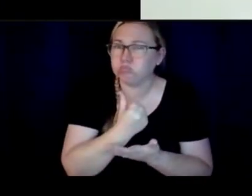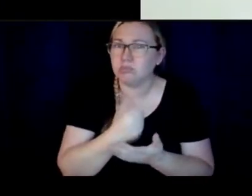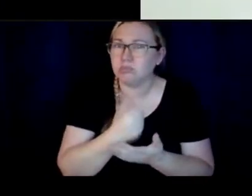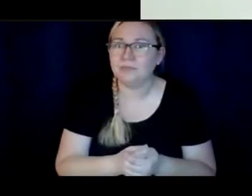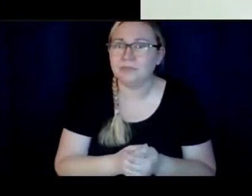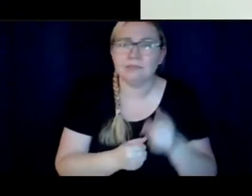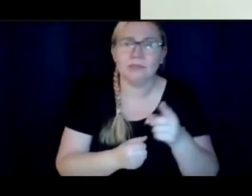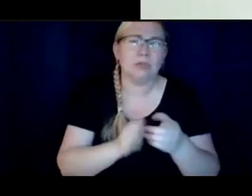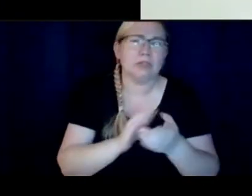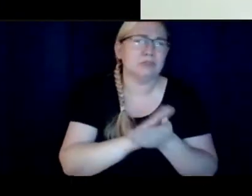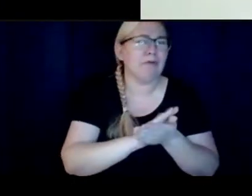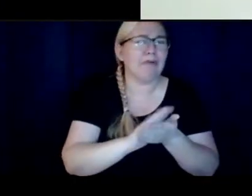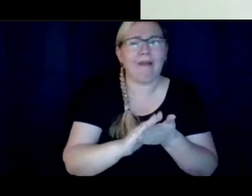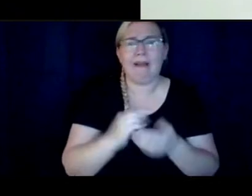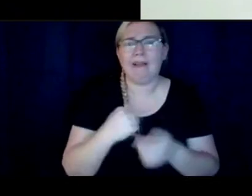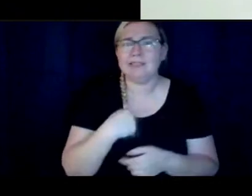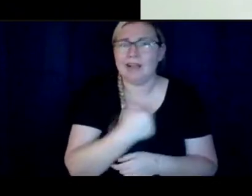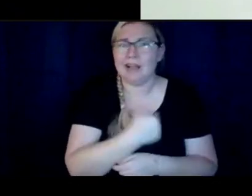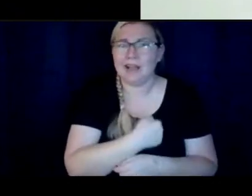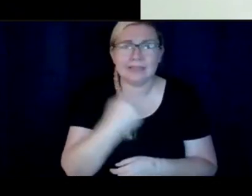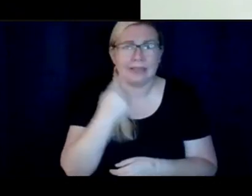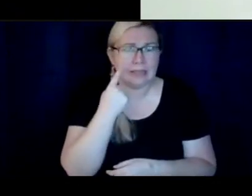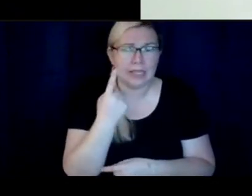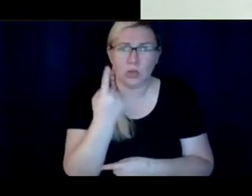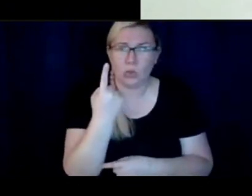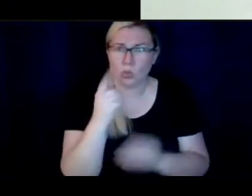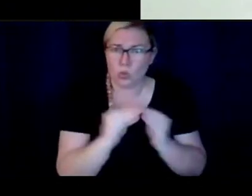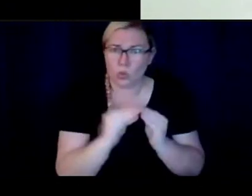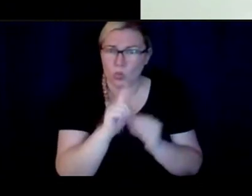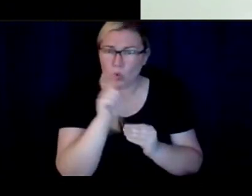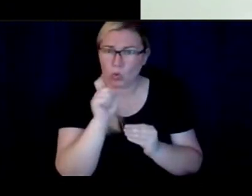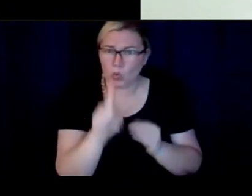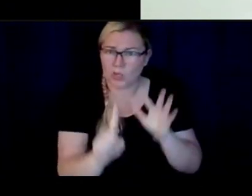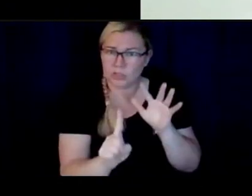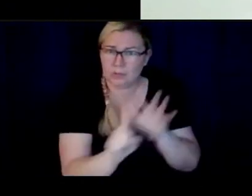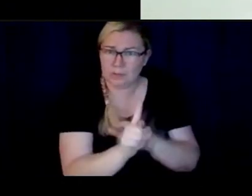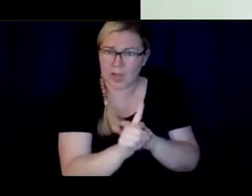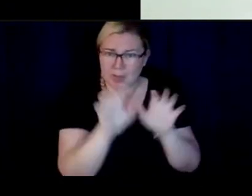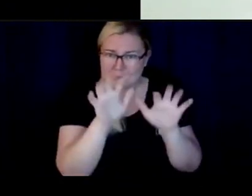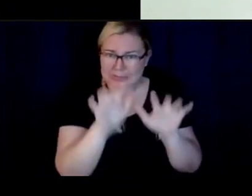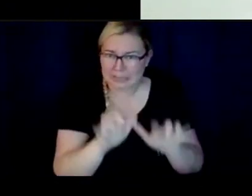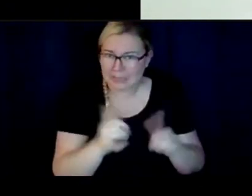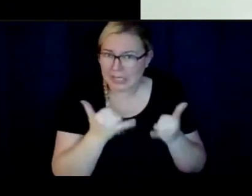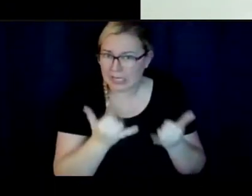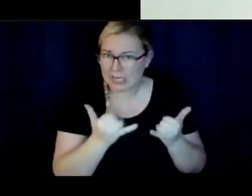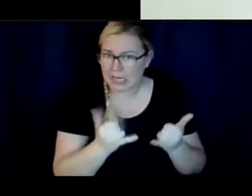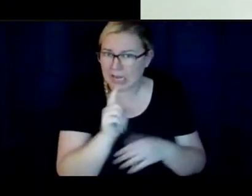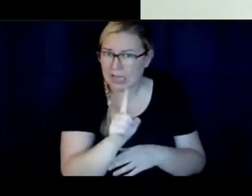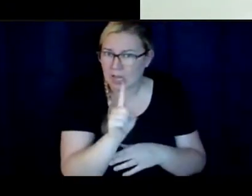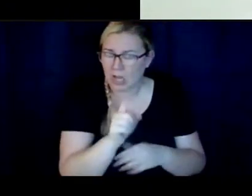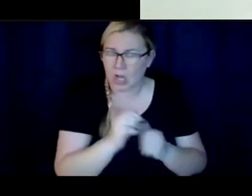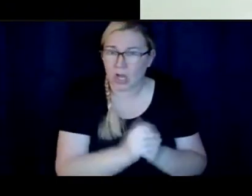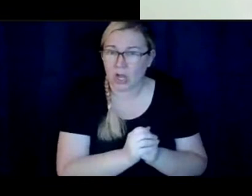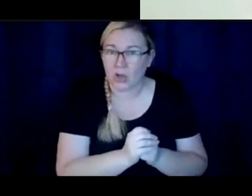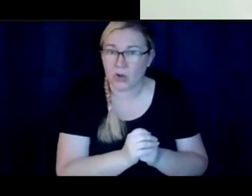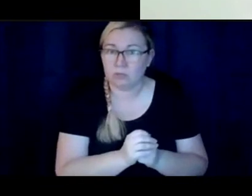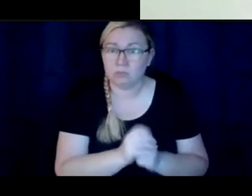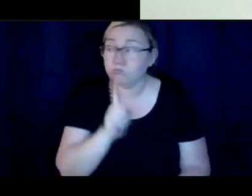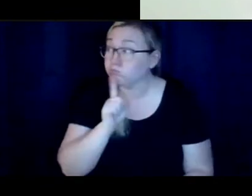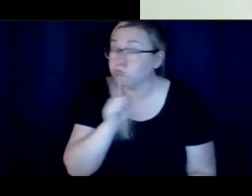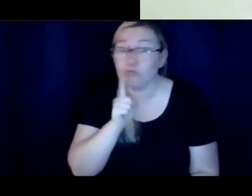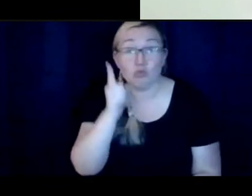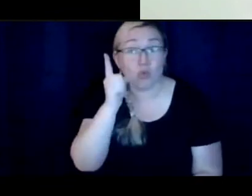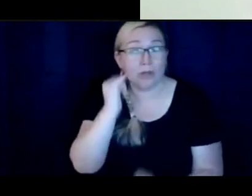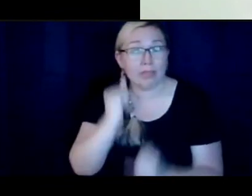You're so kind to us. I think I've got someone with a question. They just might be typing it in the chat. One